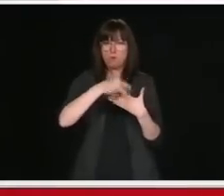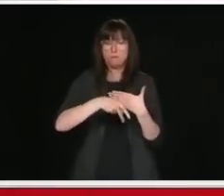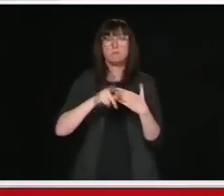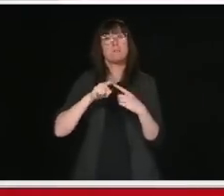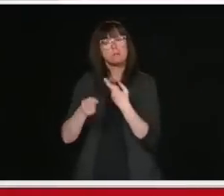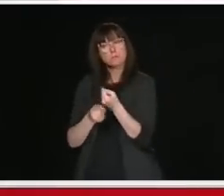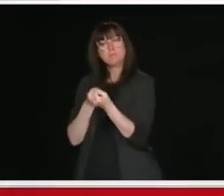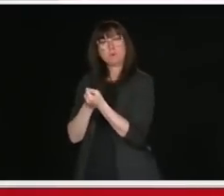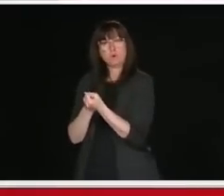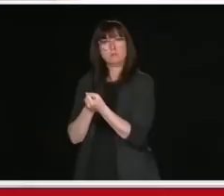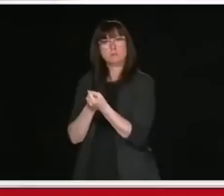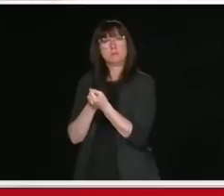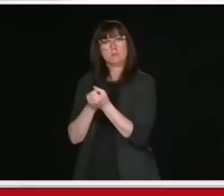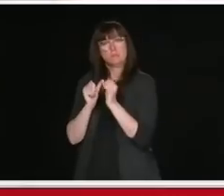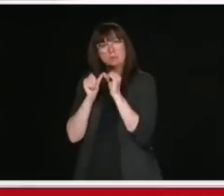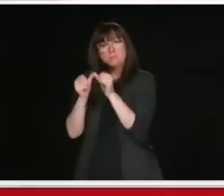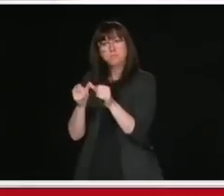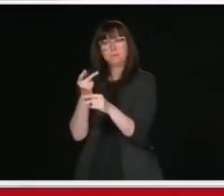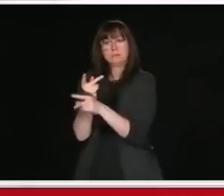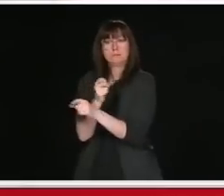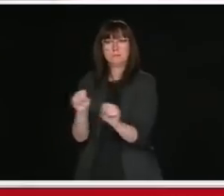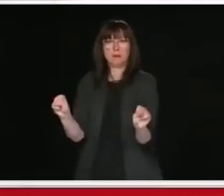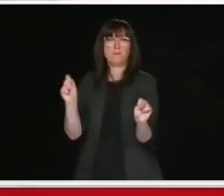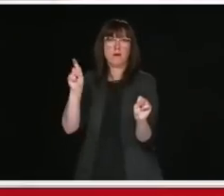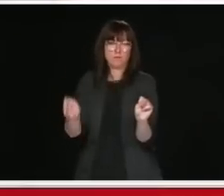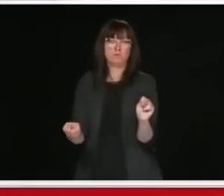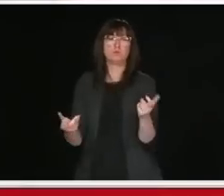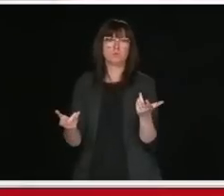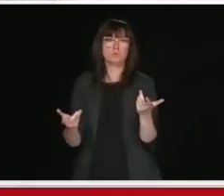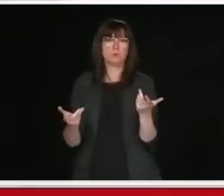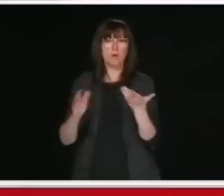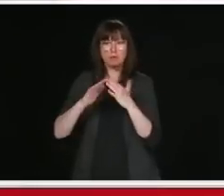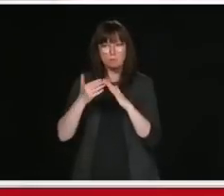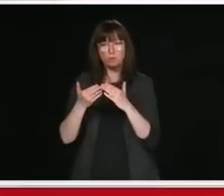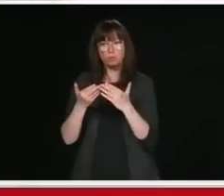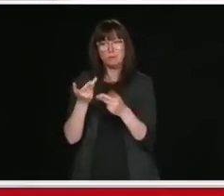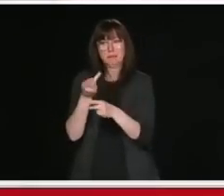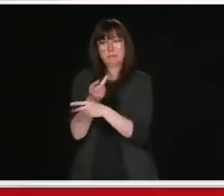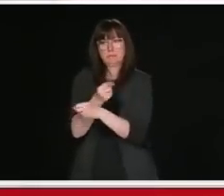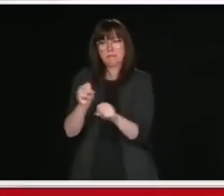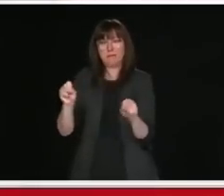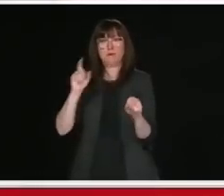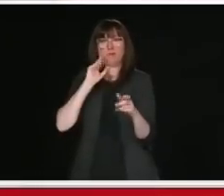and keep our communities safe by being able to do the right things and have the support.